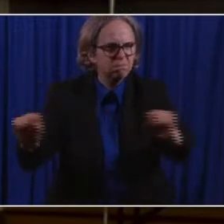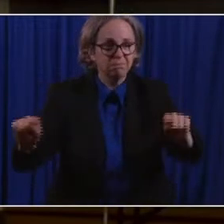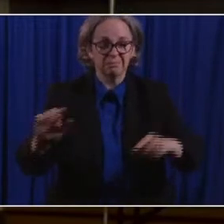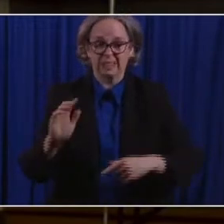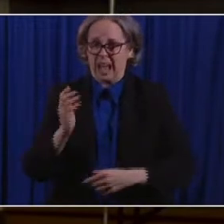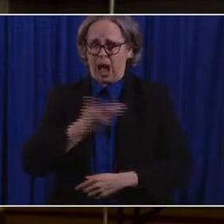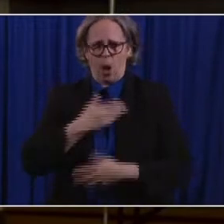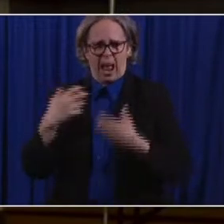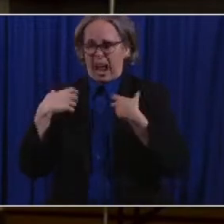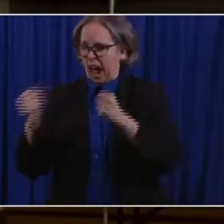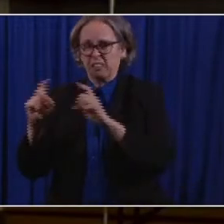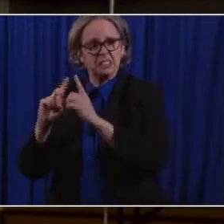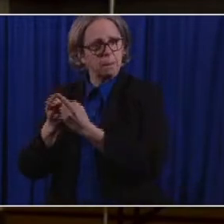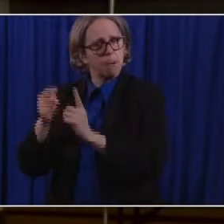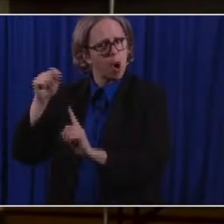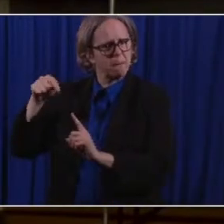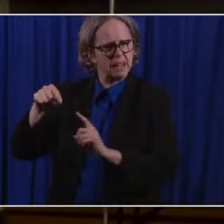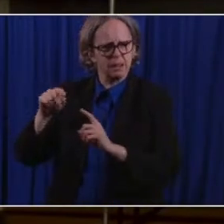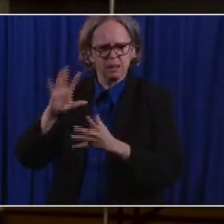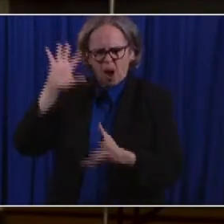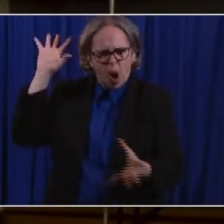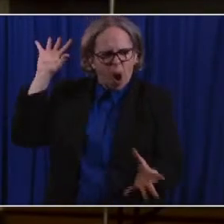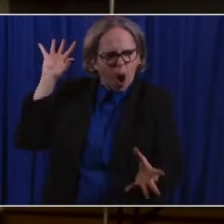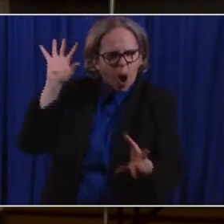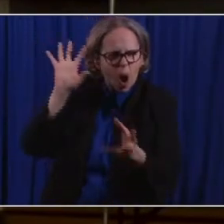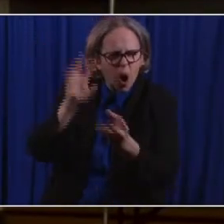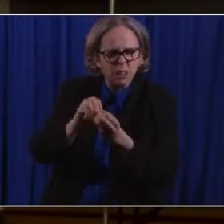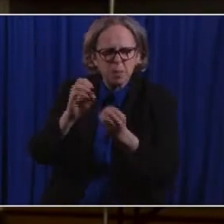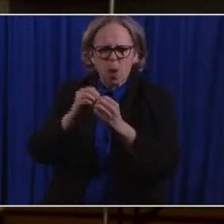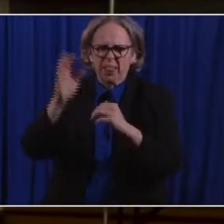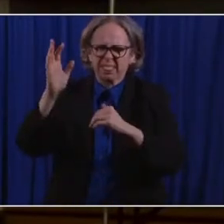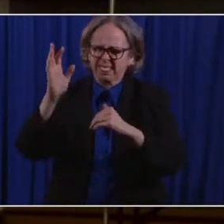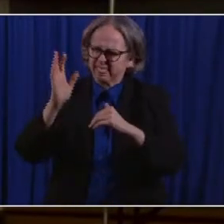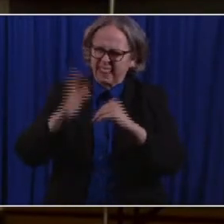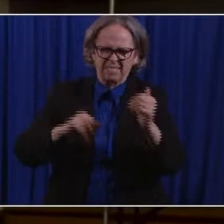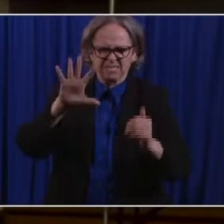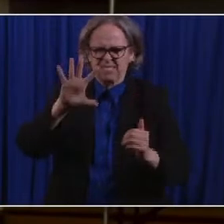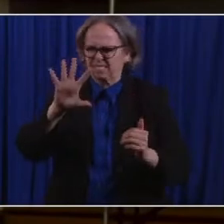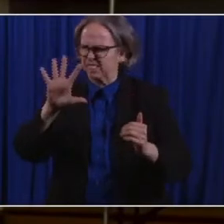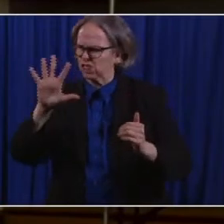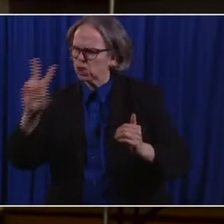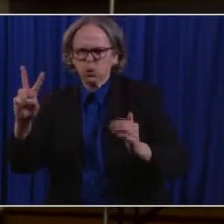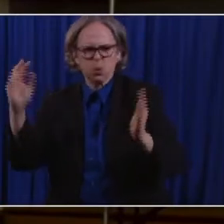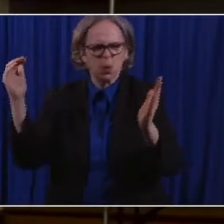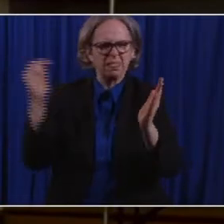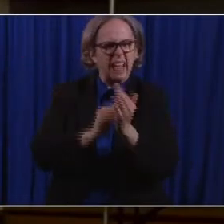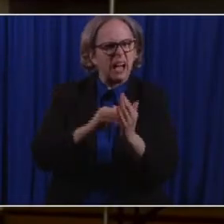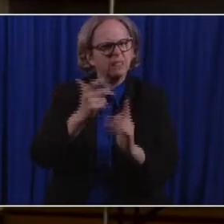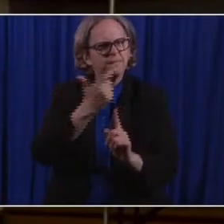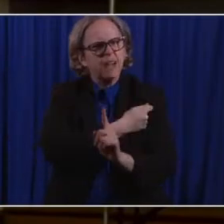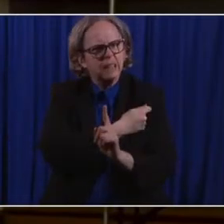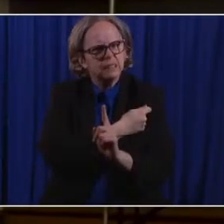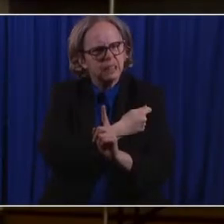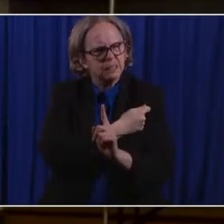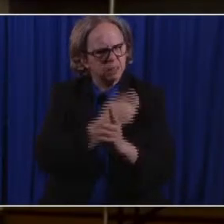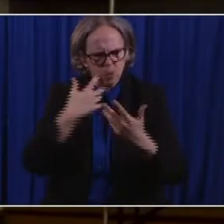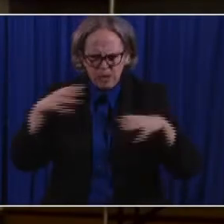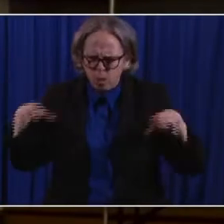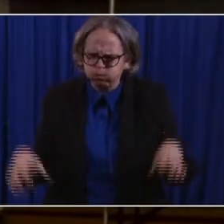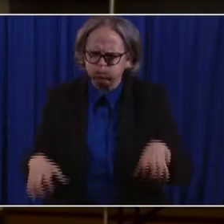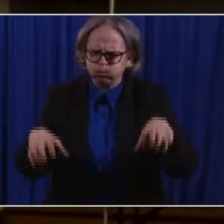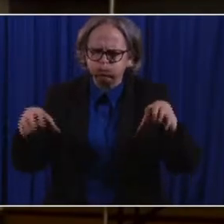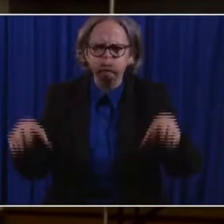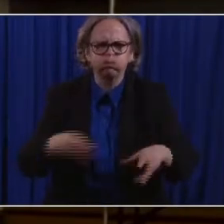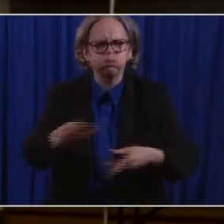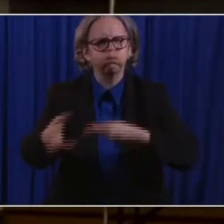administered over 52,000 vaccinations from the beginning of Ohio's vaccination program. So that would not be